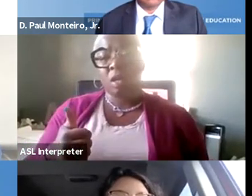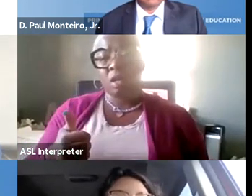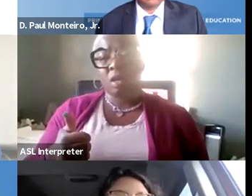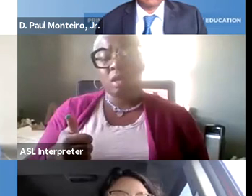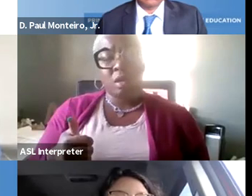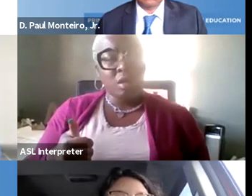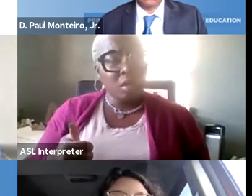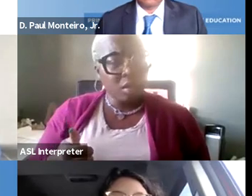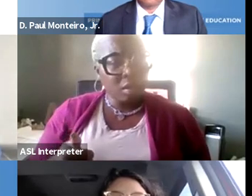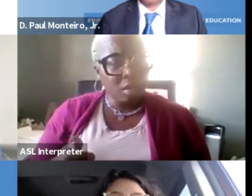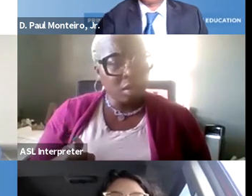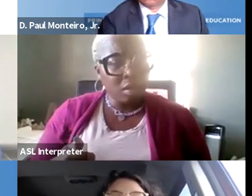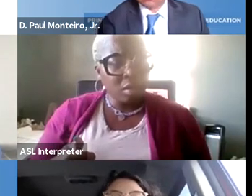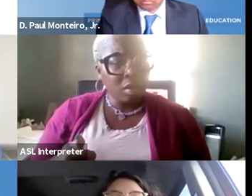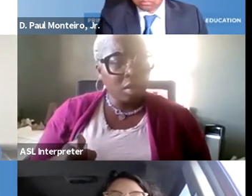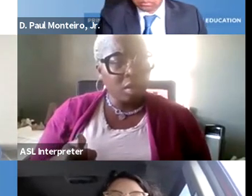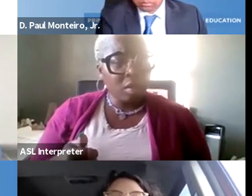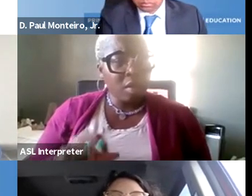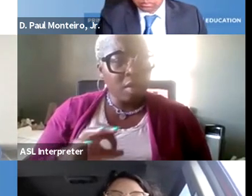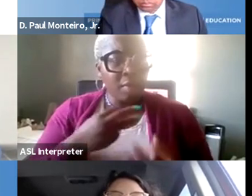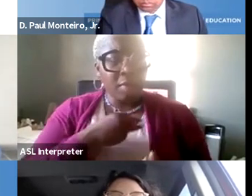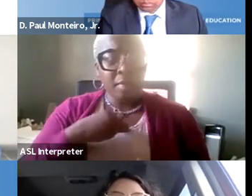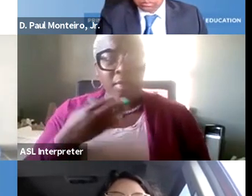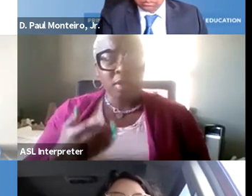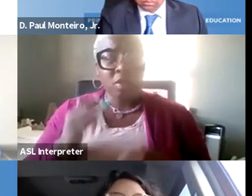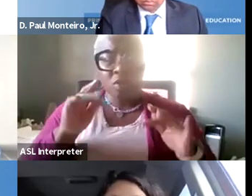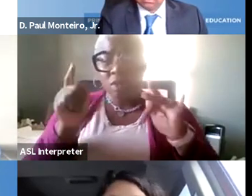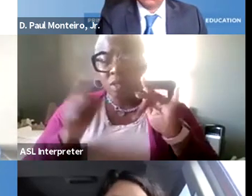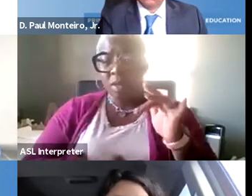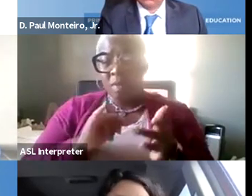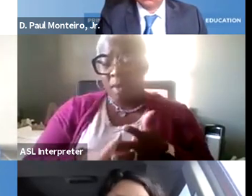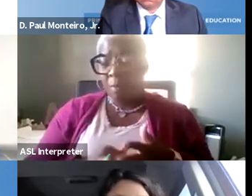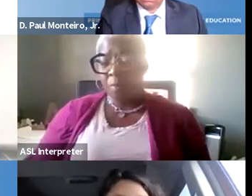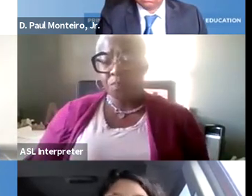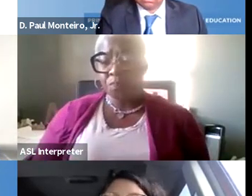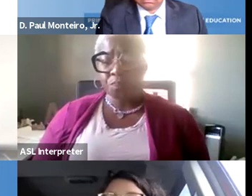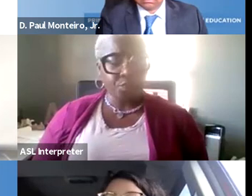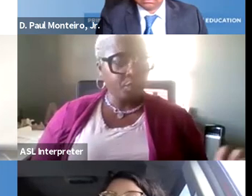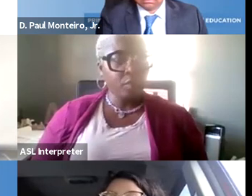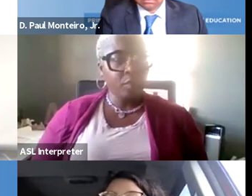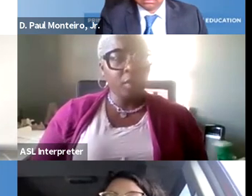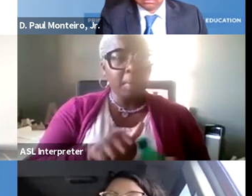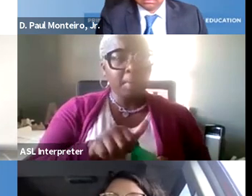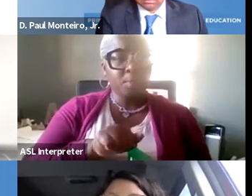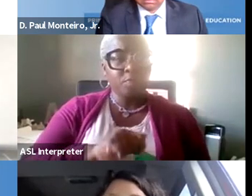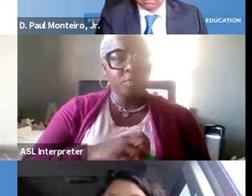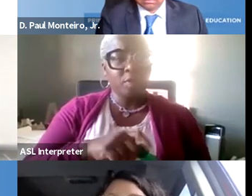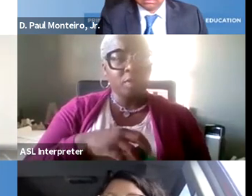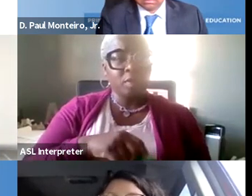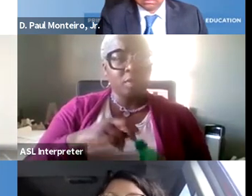Quinteros family members here? No, ma'am. You can skip to who's 24, next? 24, Carolyn